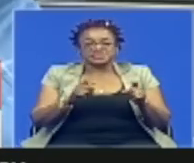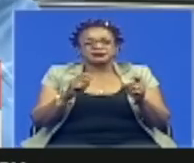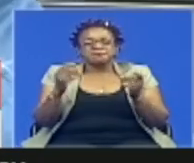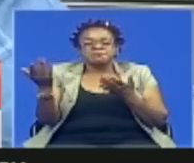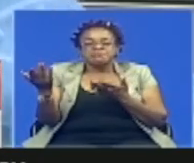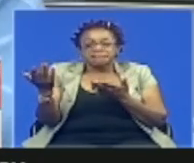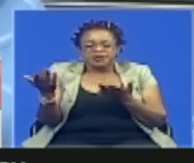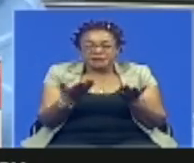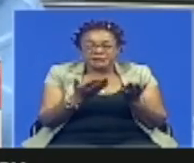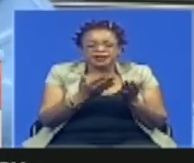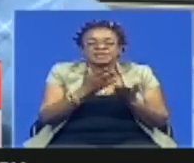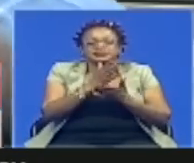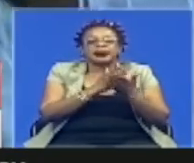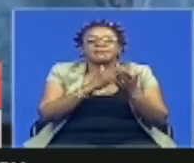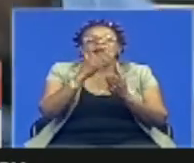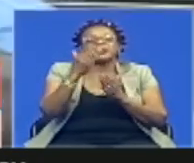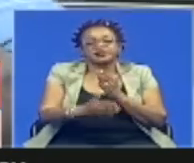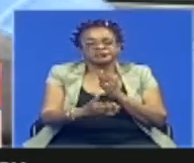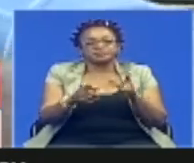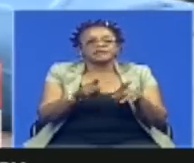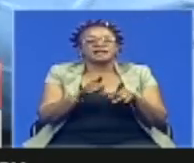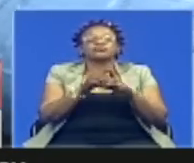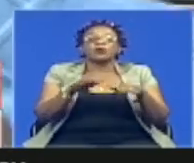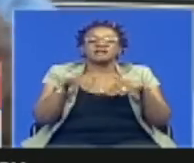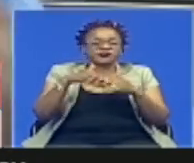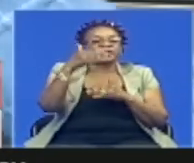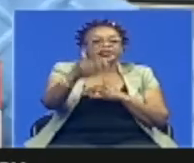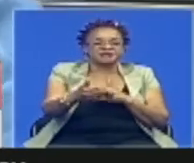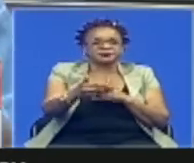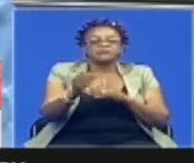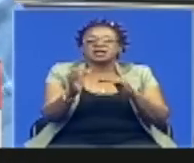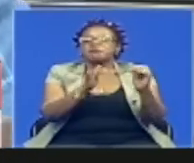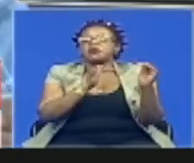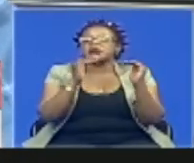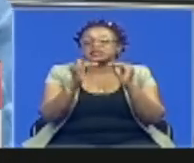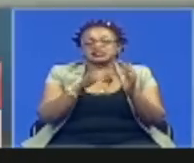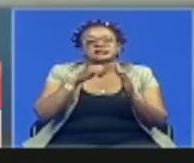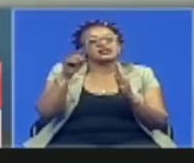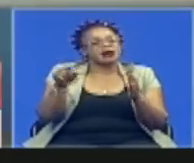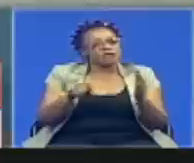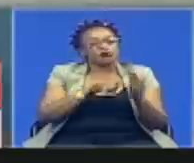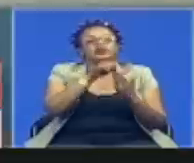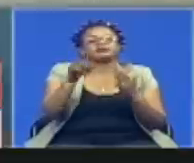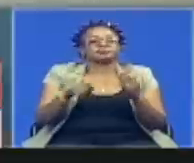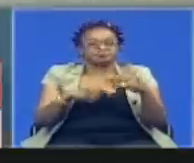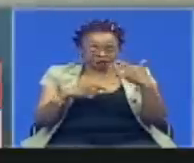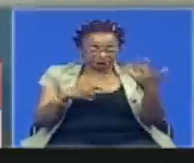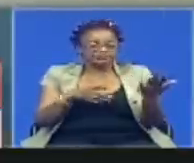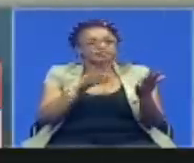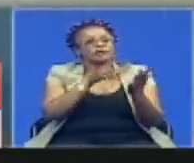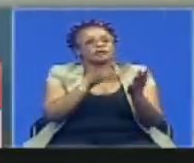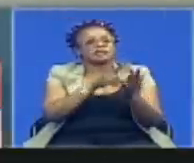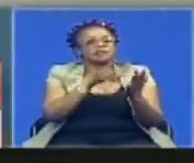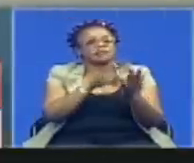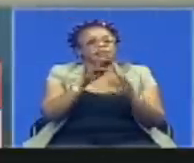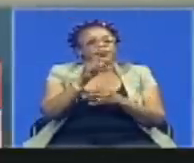end to that process as we wait for the next. So okay. Democracy is a cycle. All right, Dr. Mukhwana, your reaction to President Kenyatta